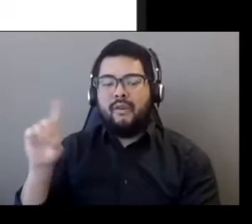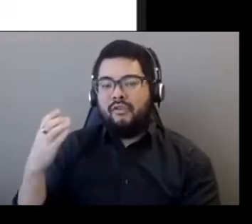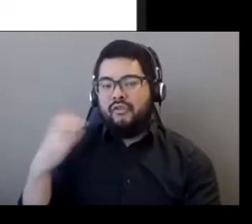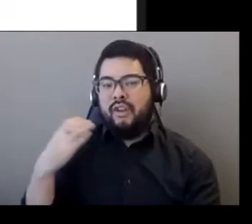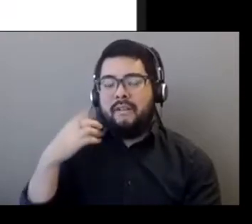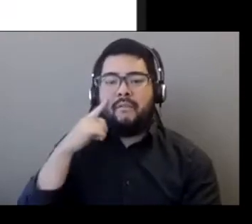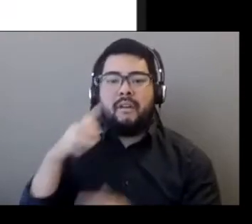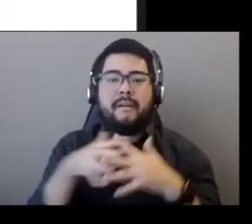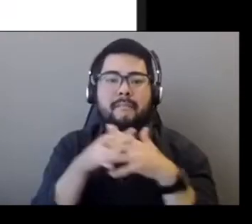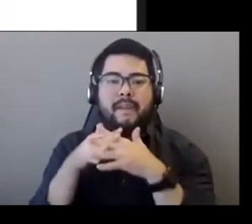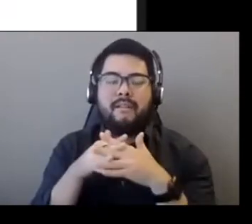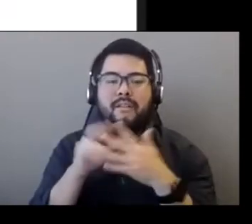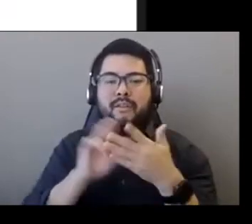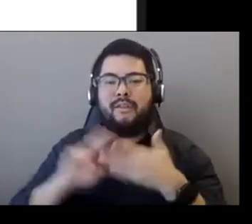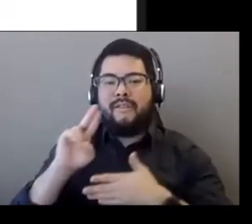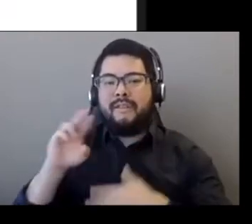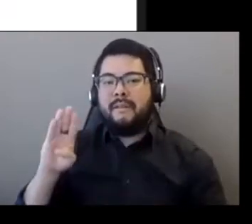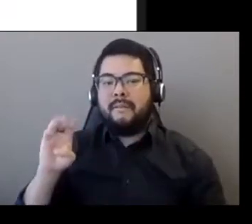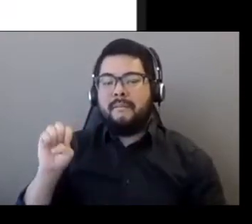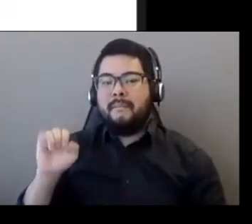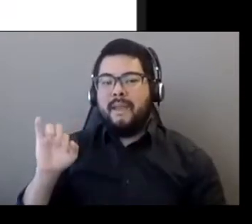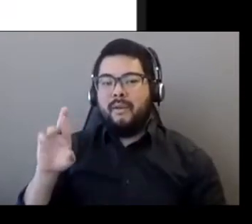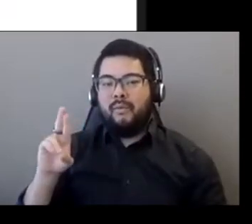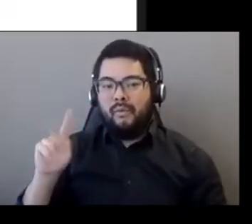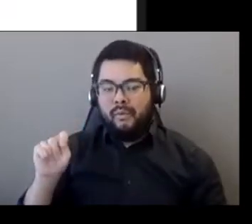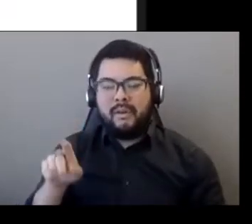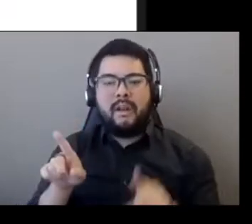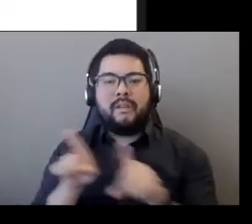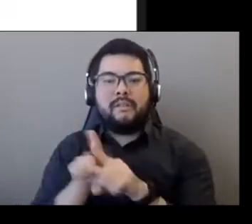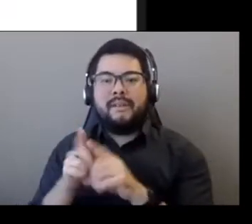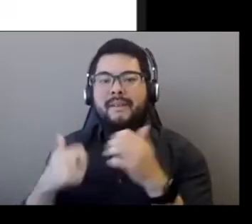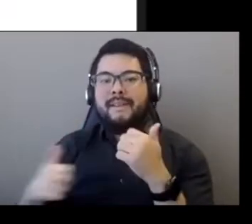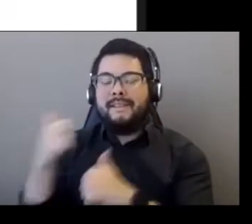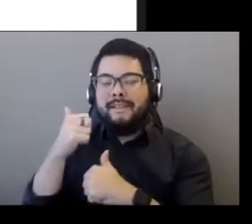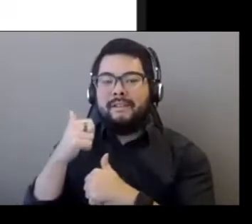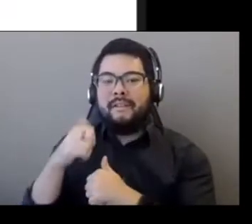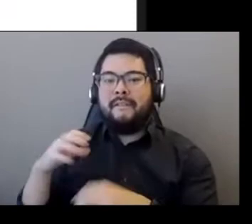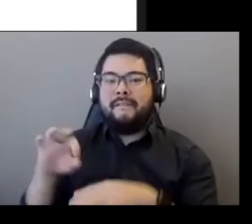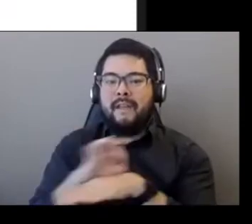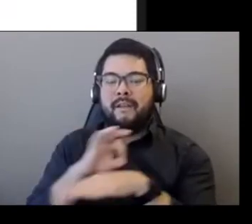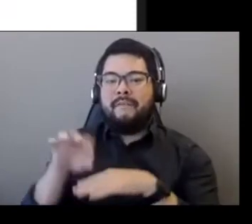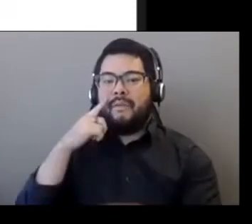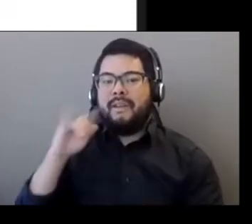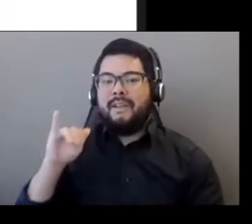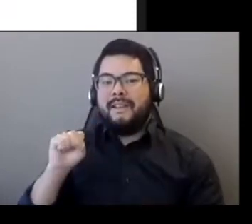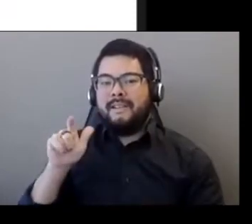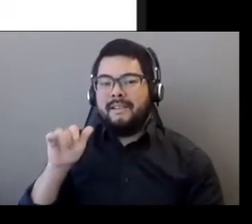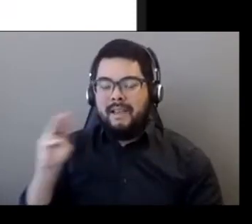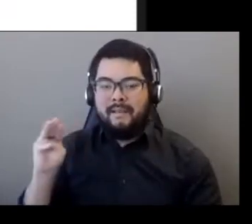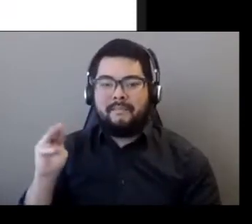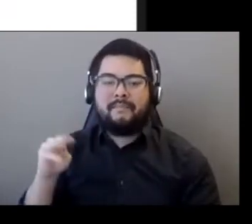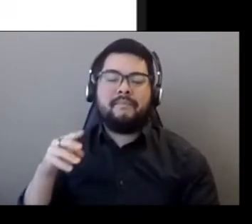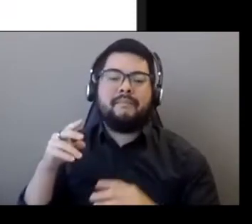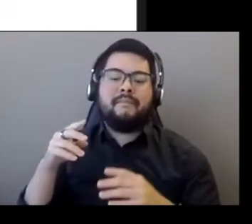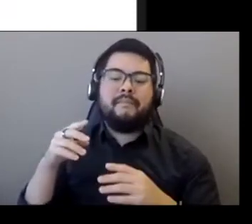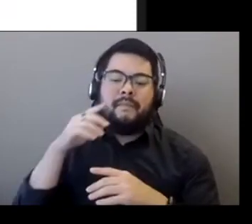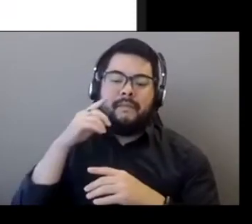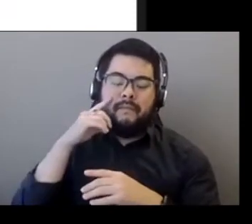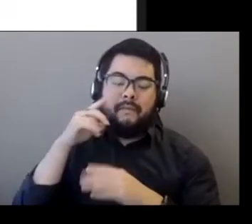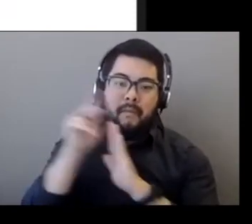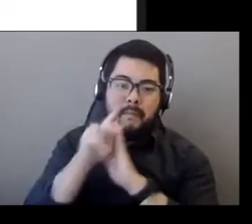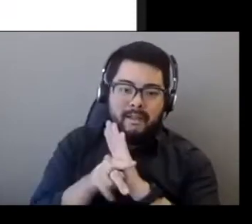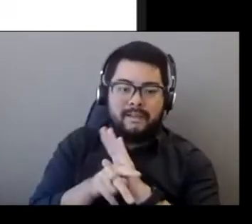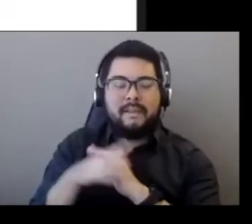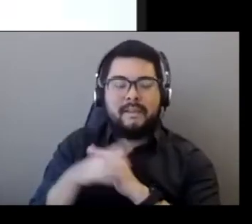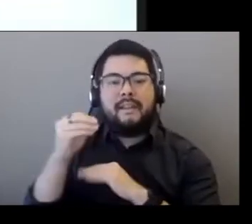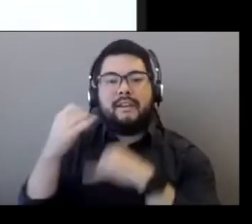University of Beirut and has been a senior fellow of the Ismam Faris Institute for Public Policy and International